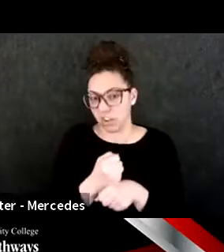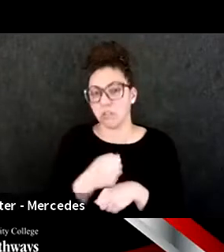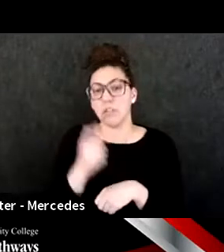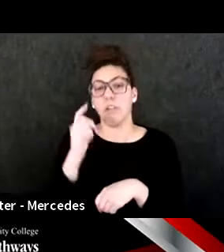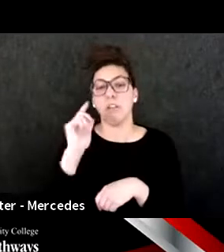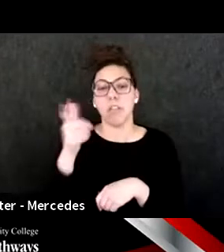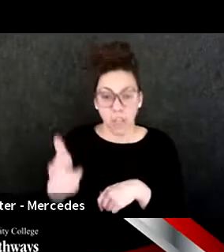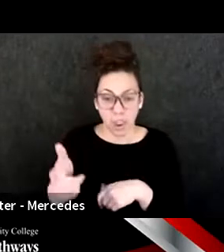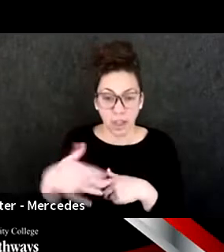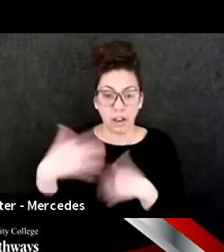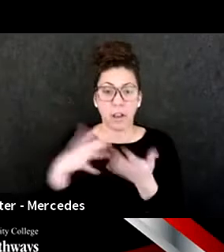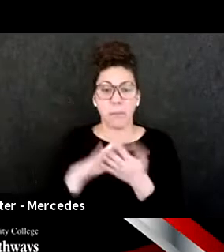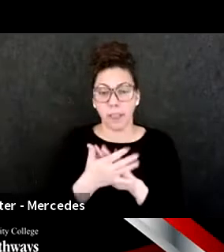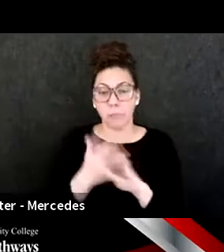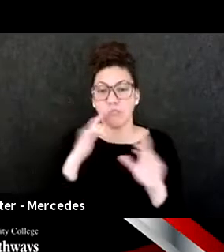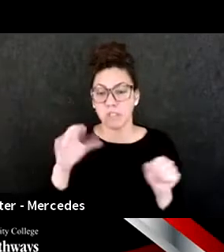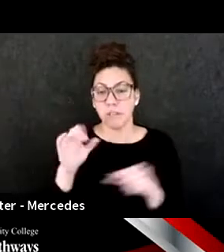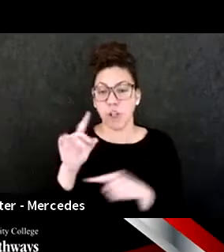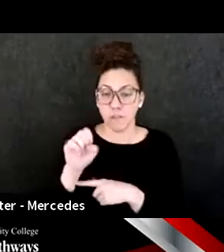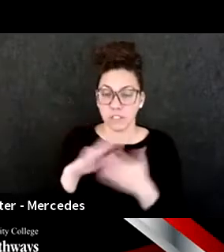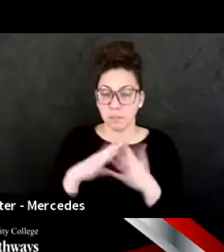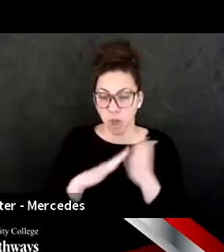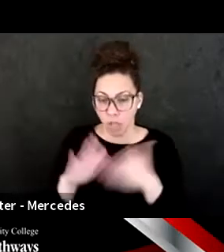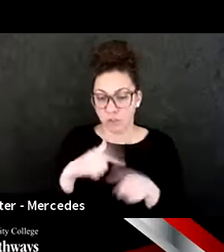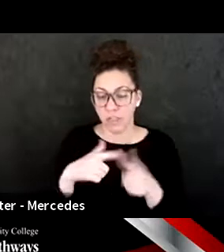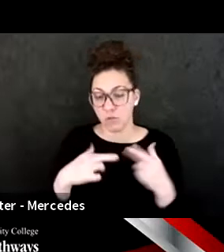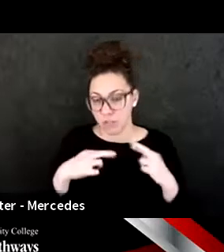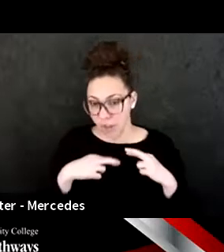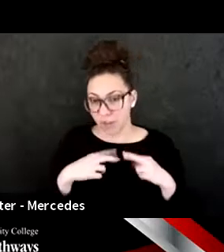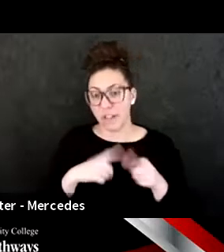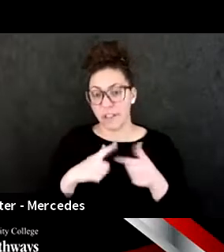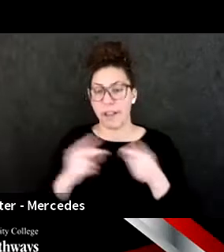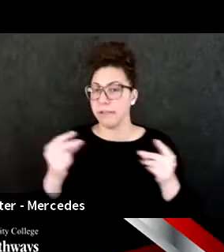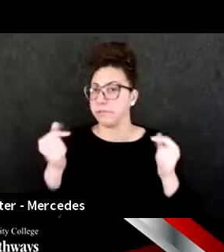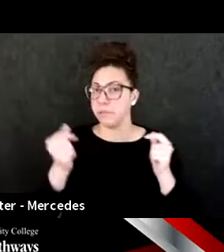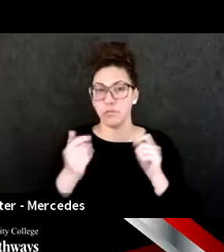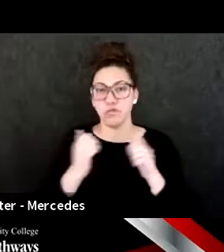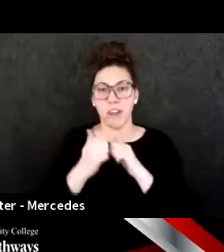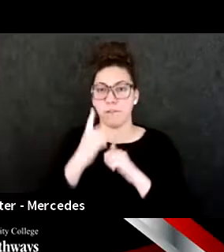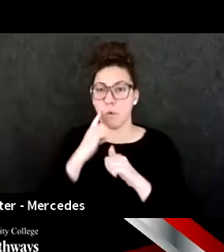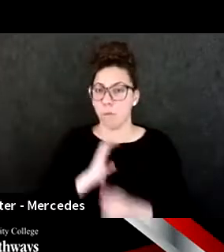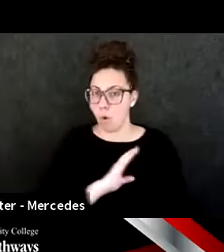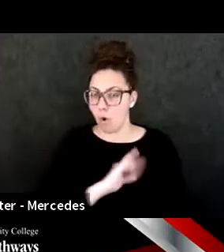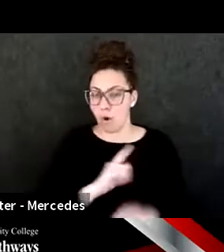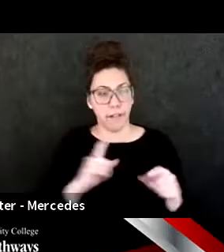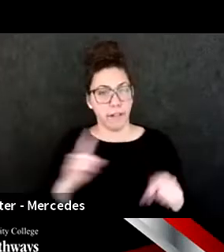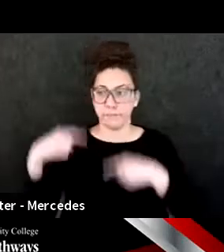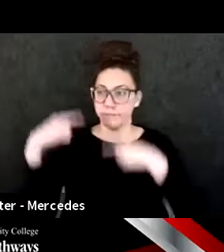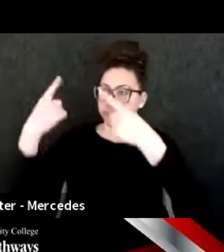College, and did that until I retired and immediately ran for the board, and I've been doing that ever since. So that's kind